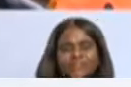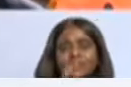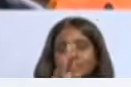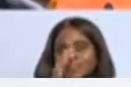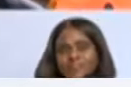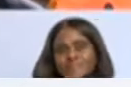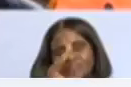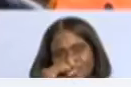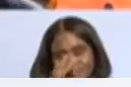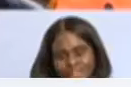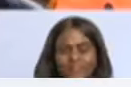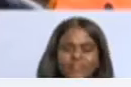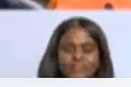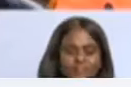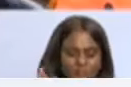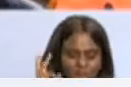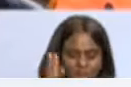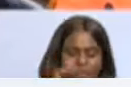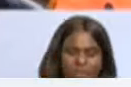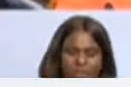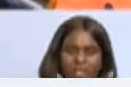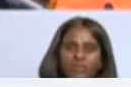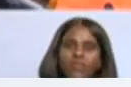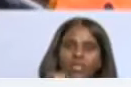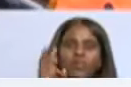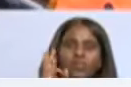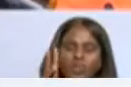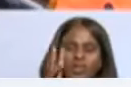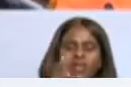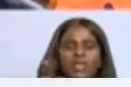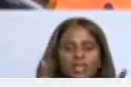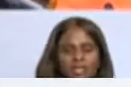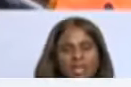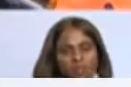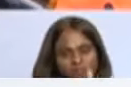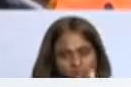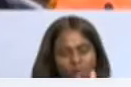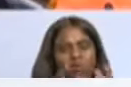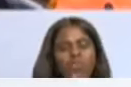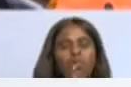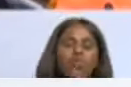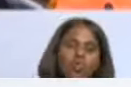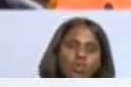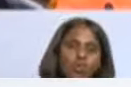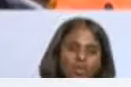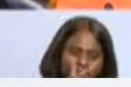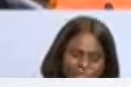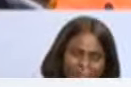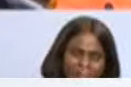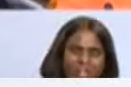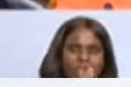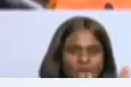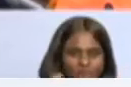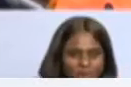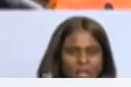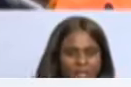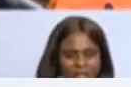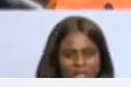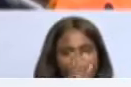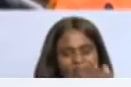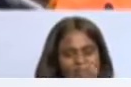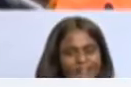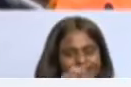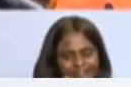Madam Speaker, we will continue to apply the law and maintain order to eradicate illegal